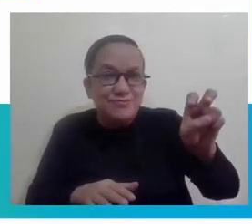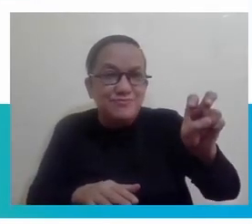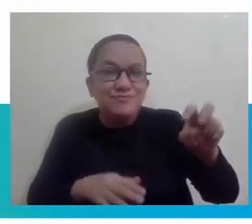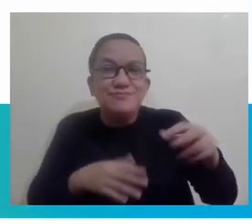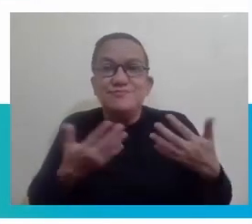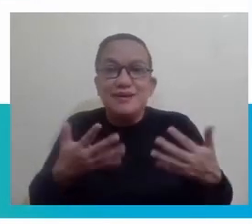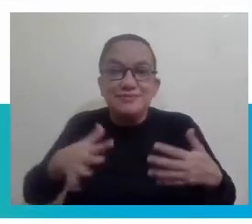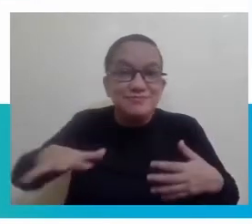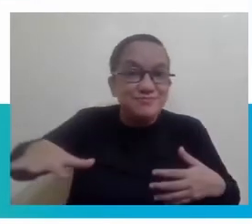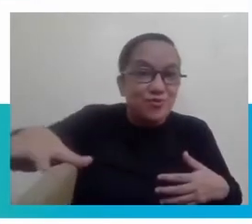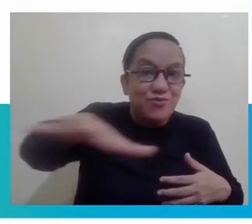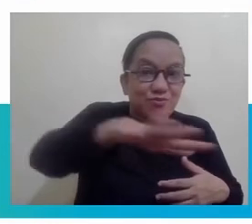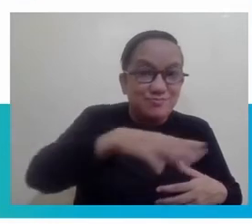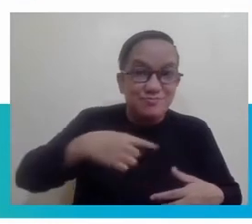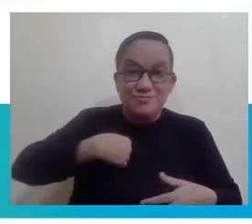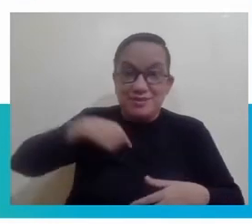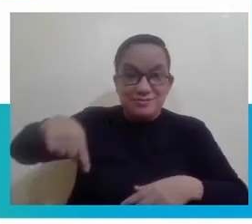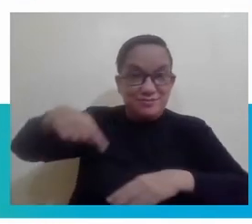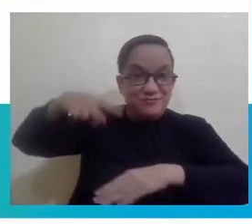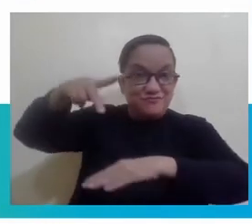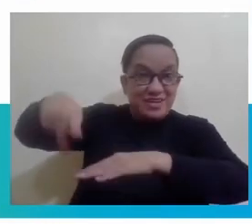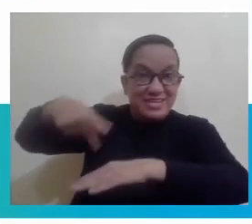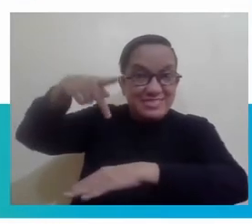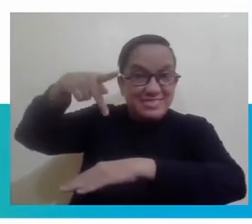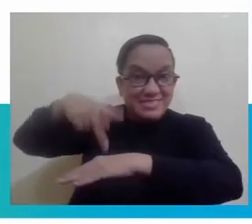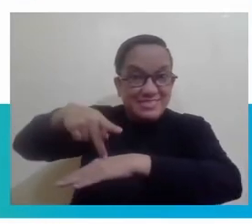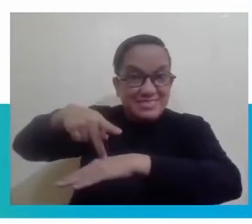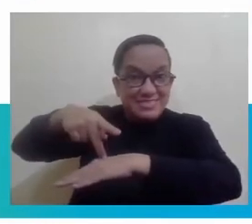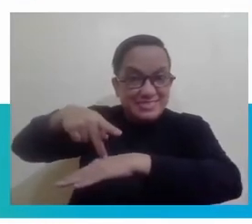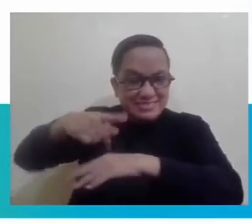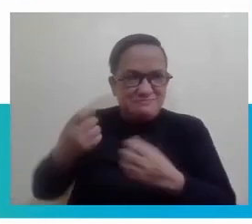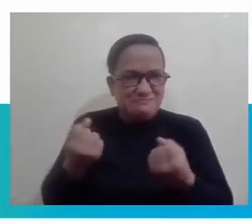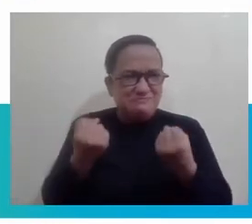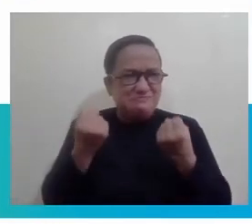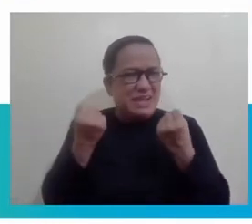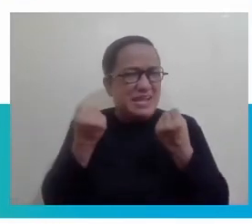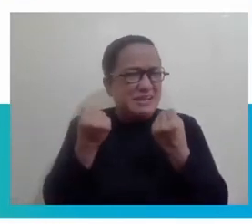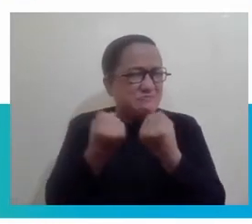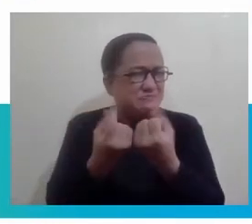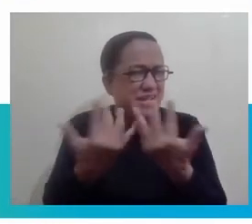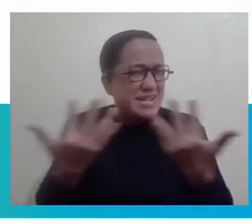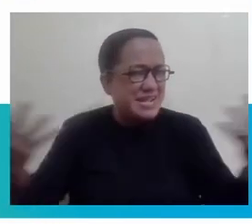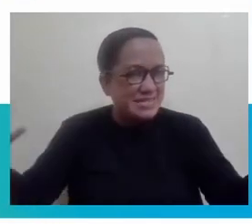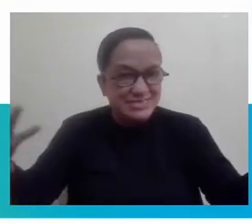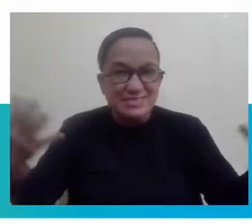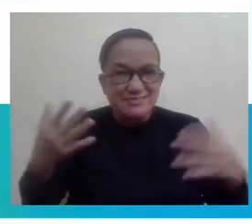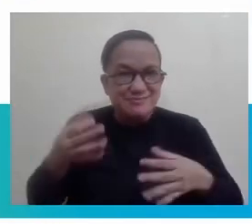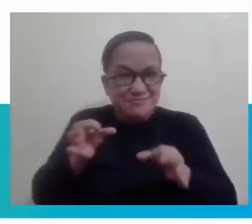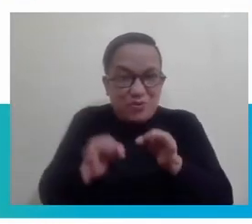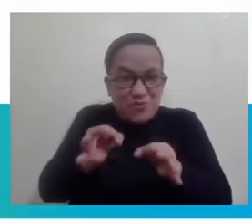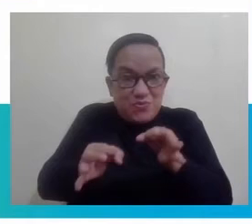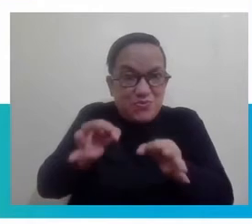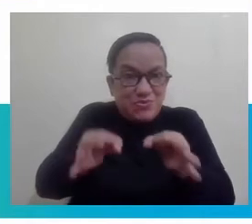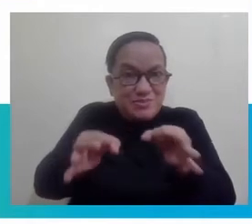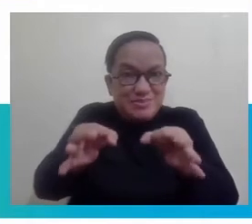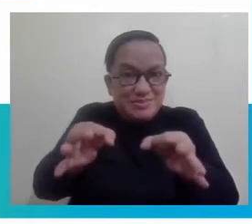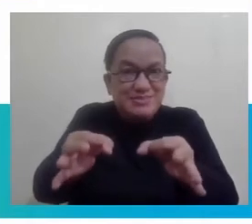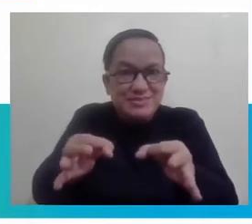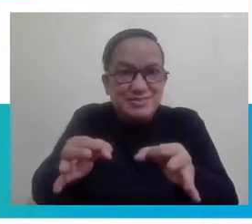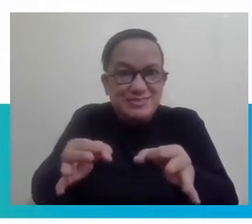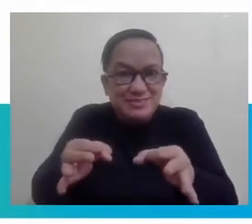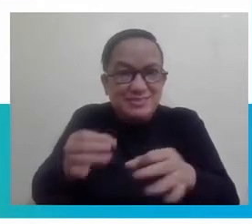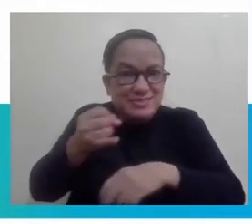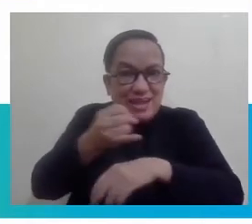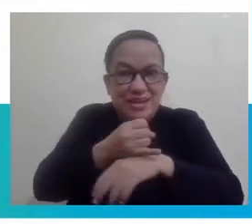example, Boracay Island, which is a popular beach destination, and Oslob in Cebu, which is popular for its whale shark interaction